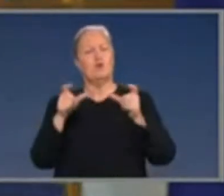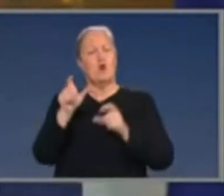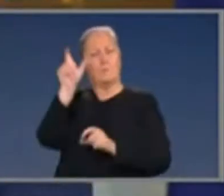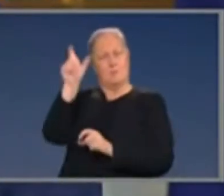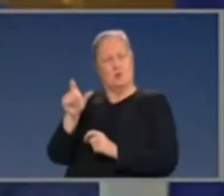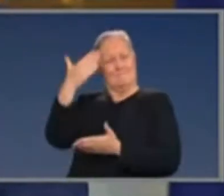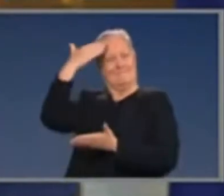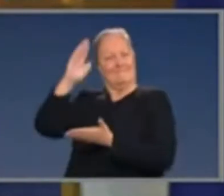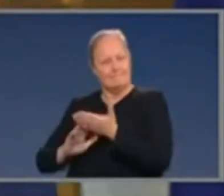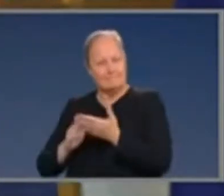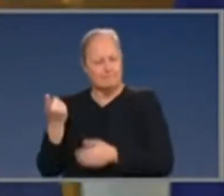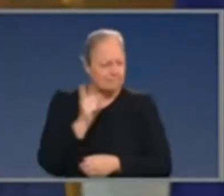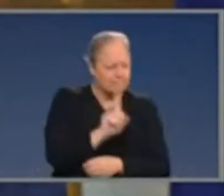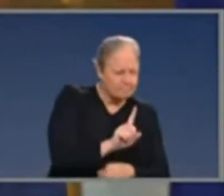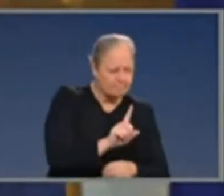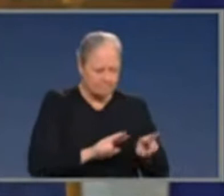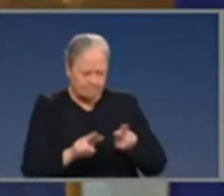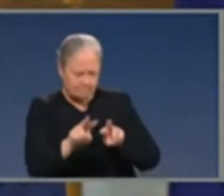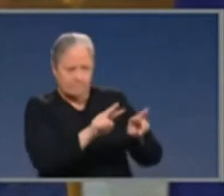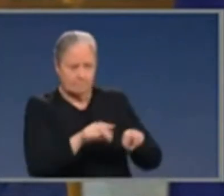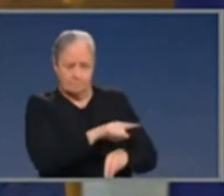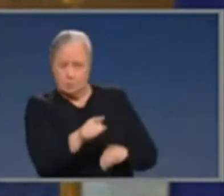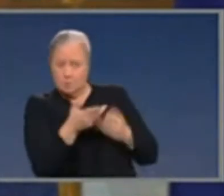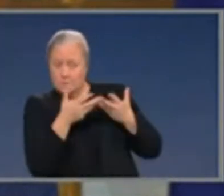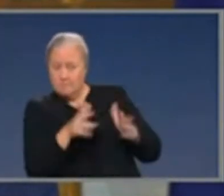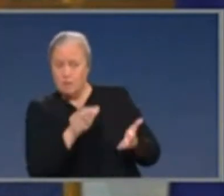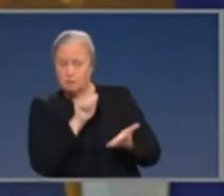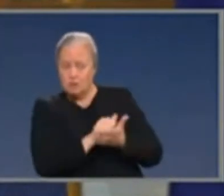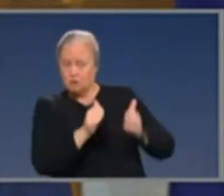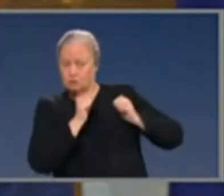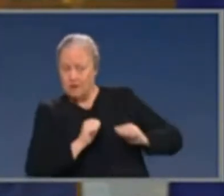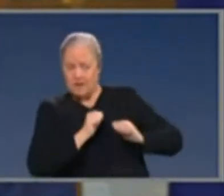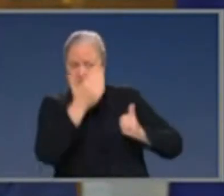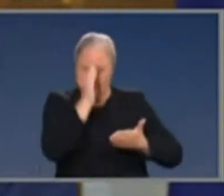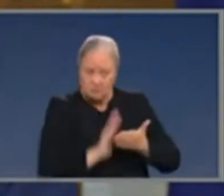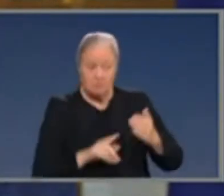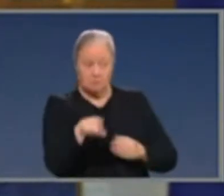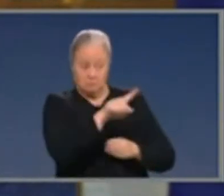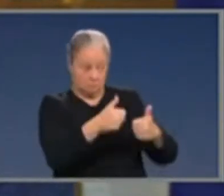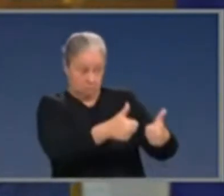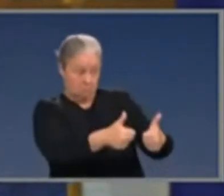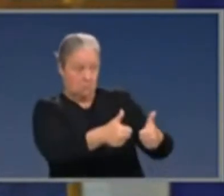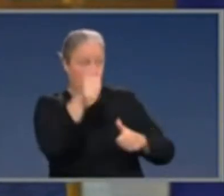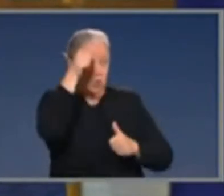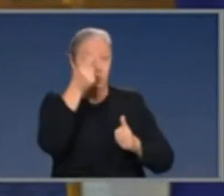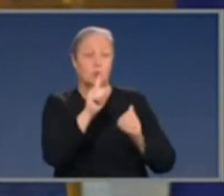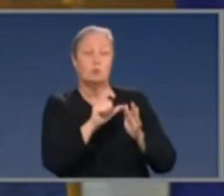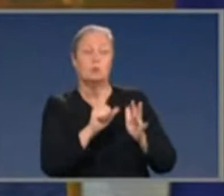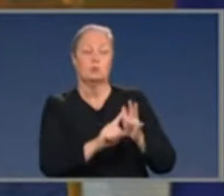expert that can ensure that the training is up to date and that people are refreshed in that